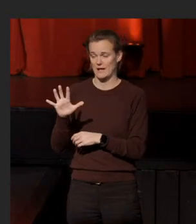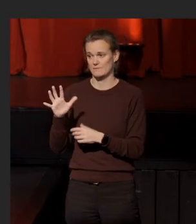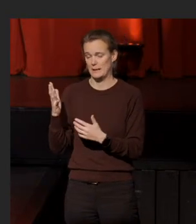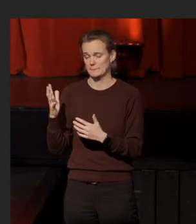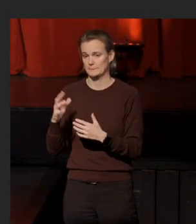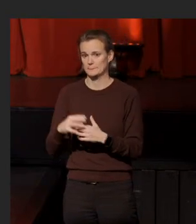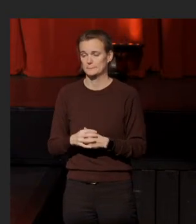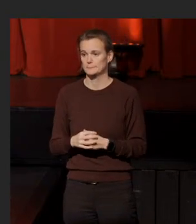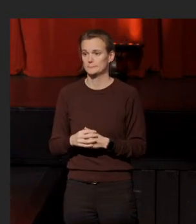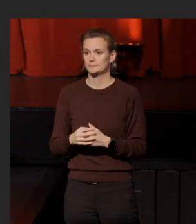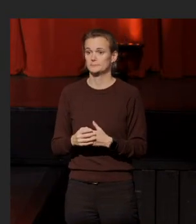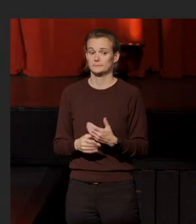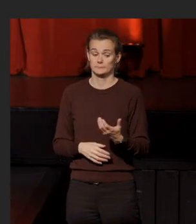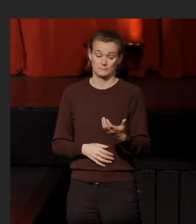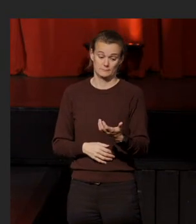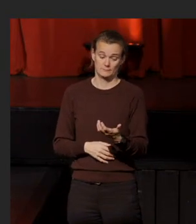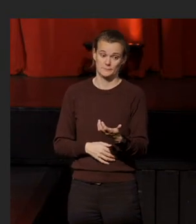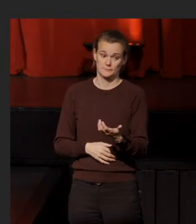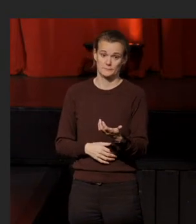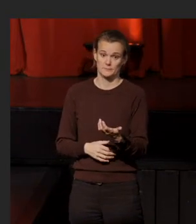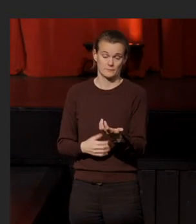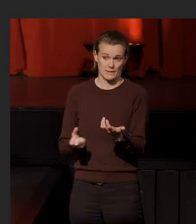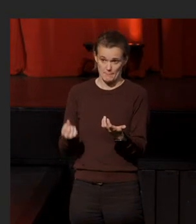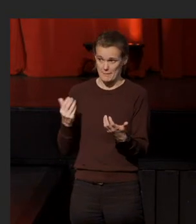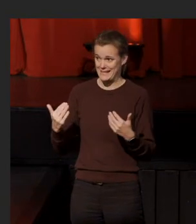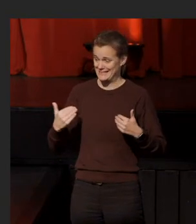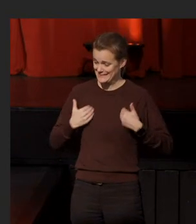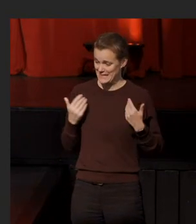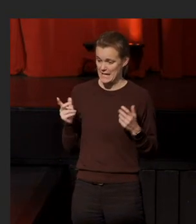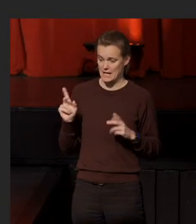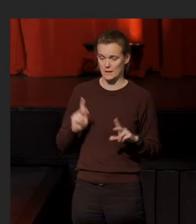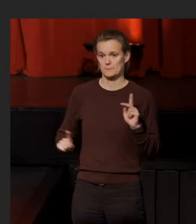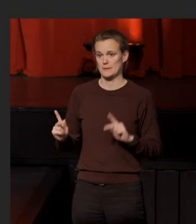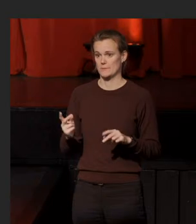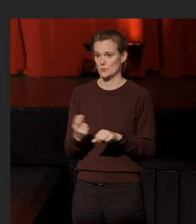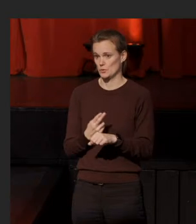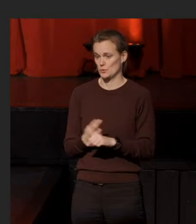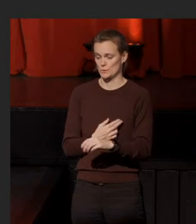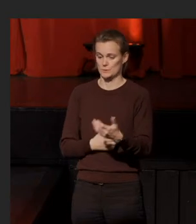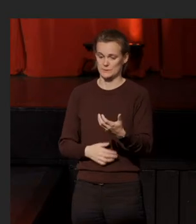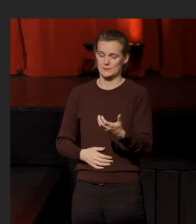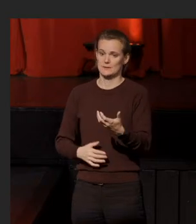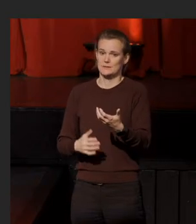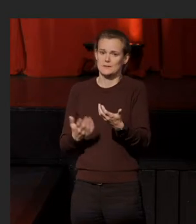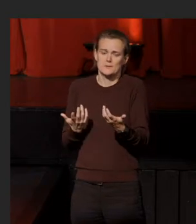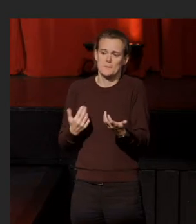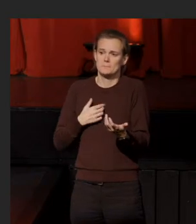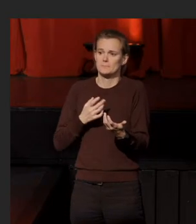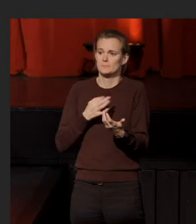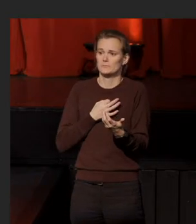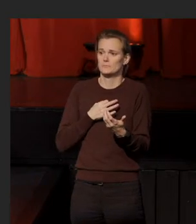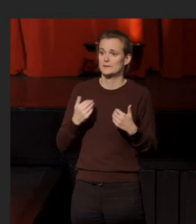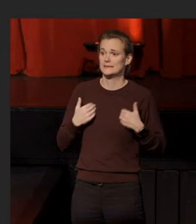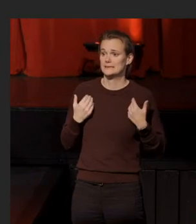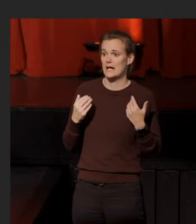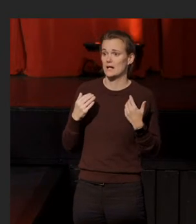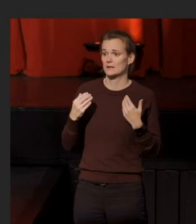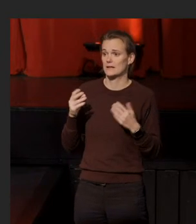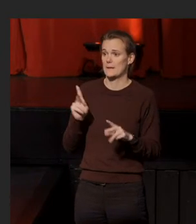devices are in the hands of a lot of young people. And this final question, how do you think our younger generation will be affected if they grow